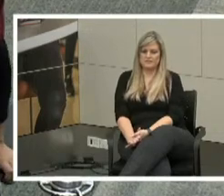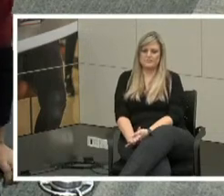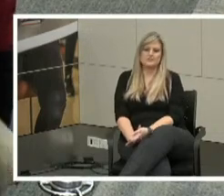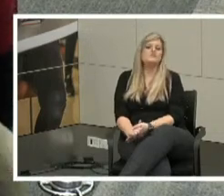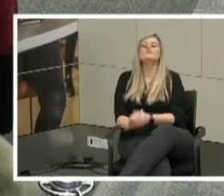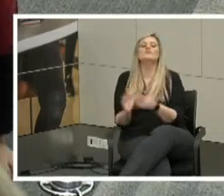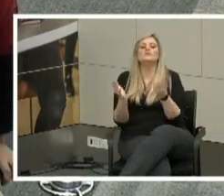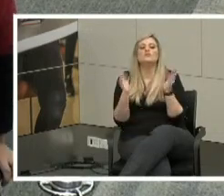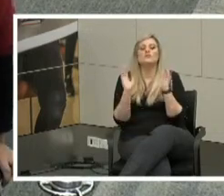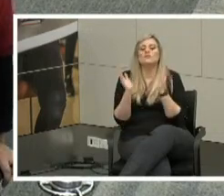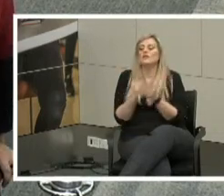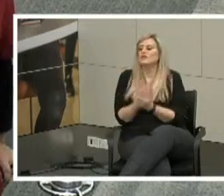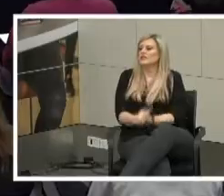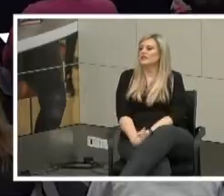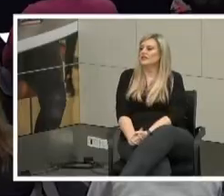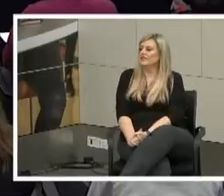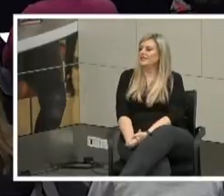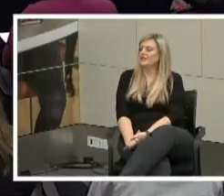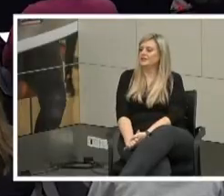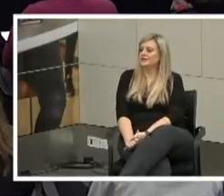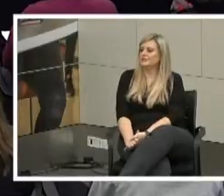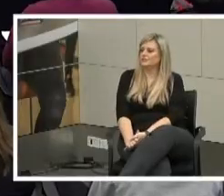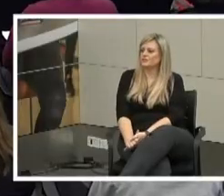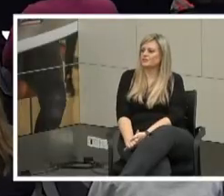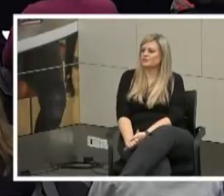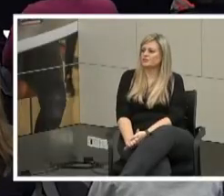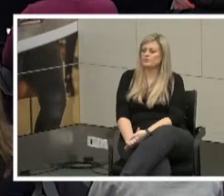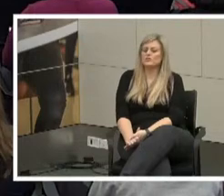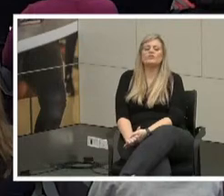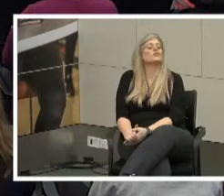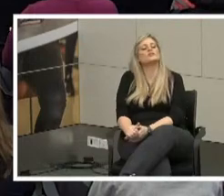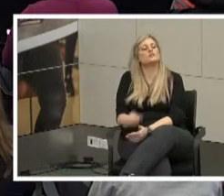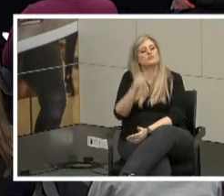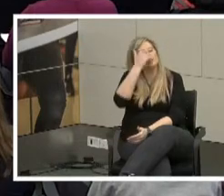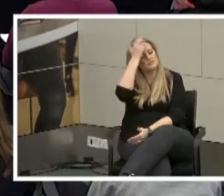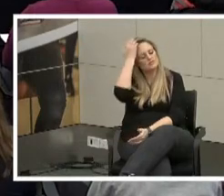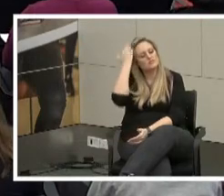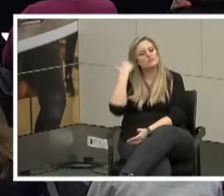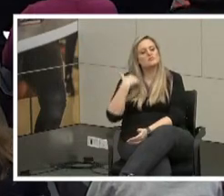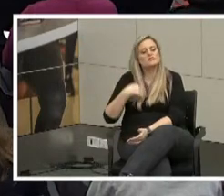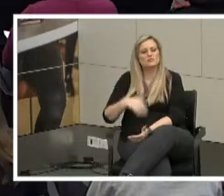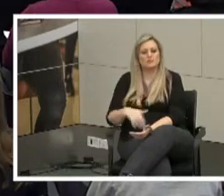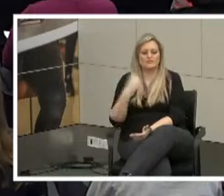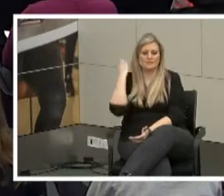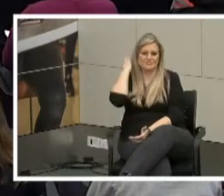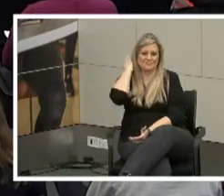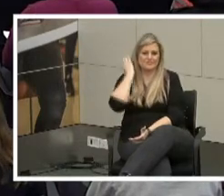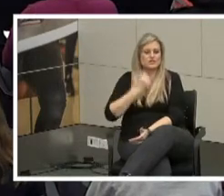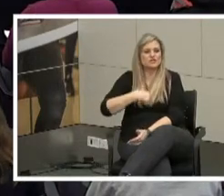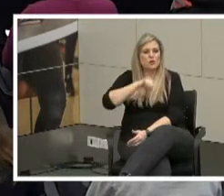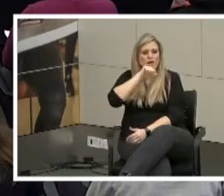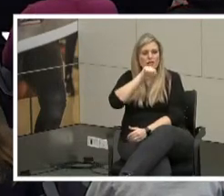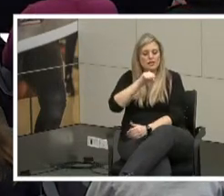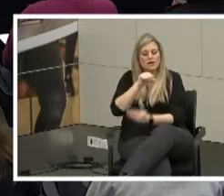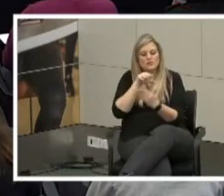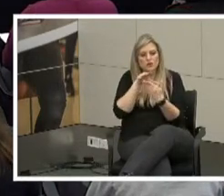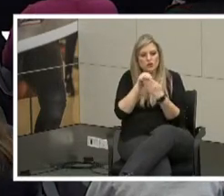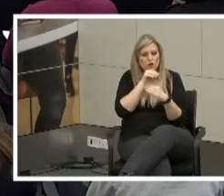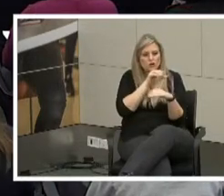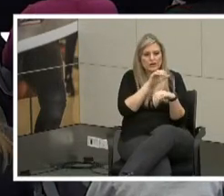W thank you our next uh student